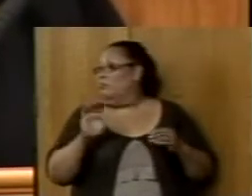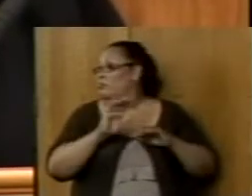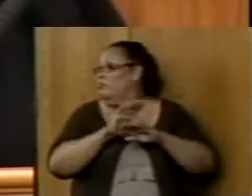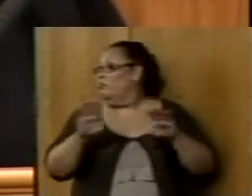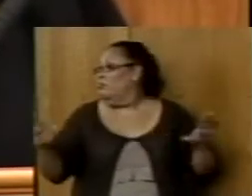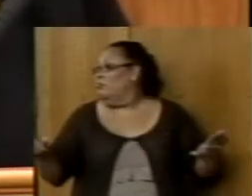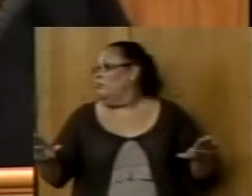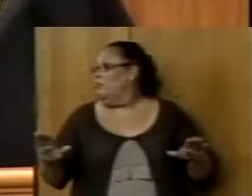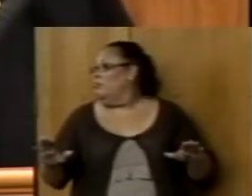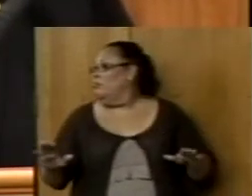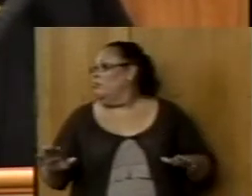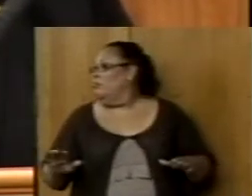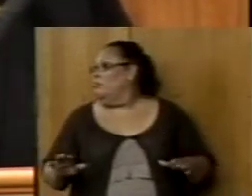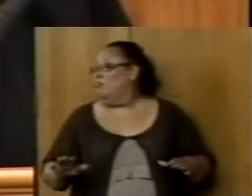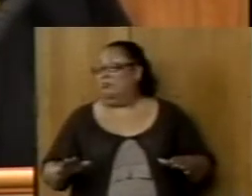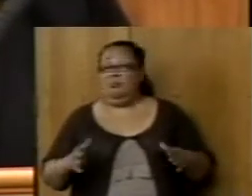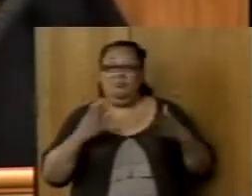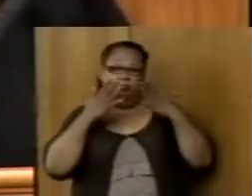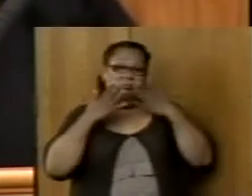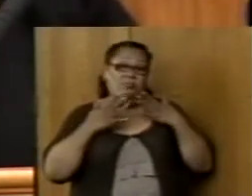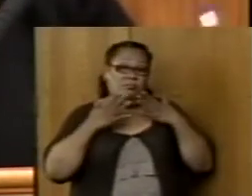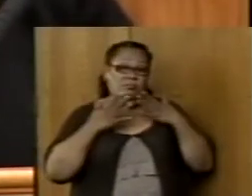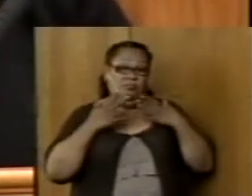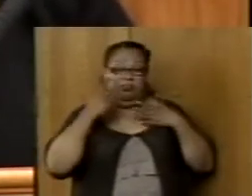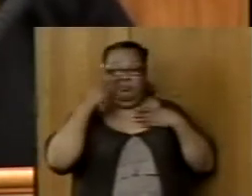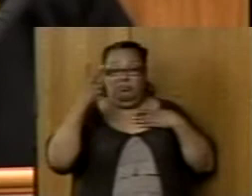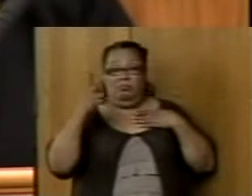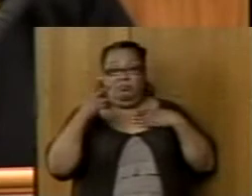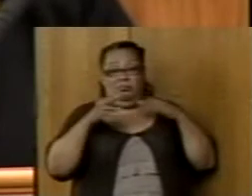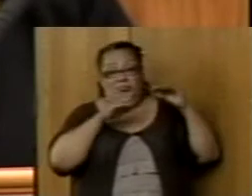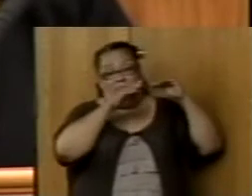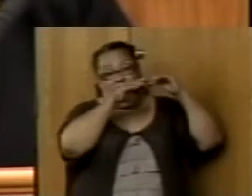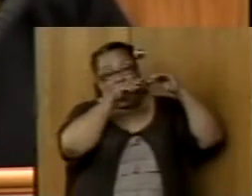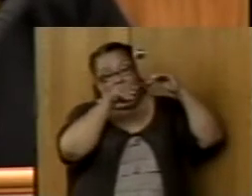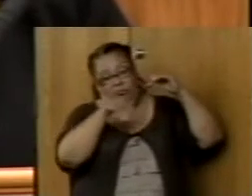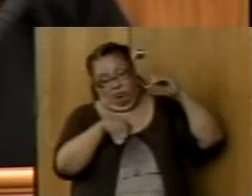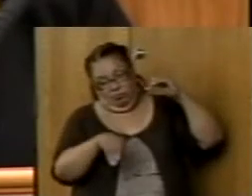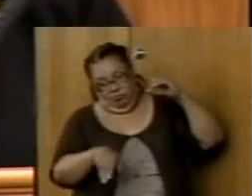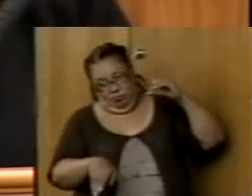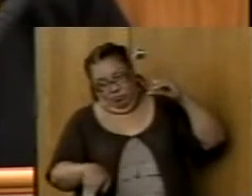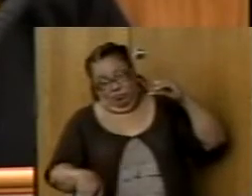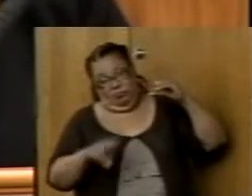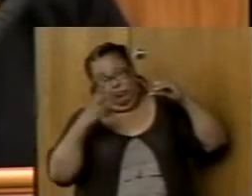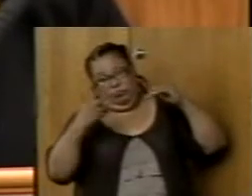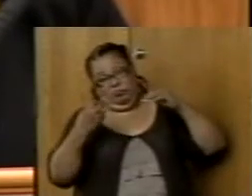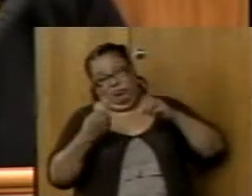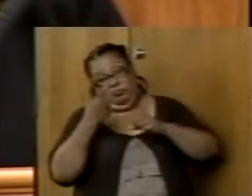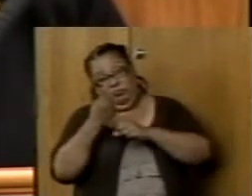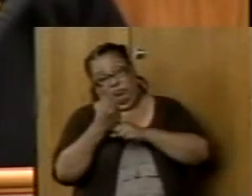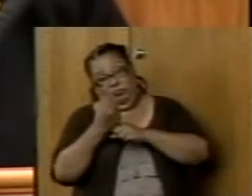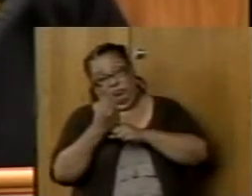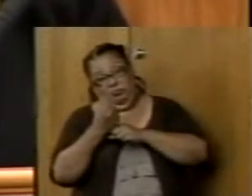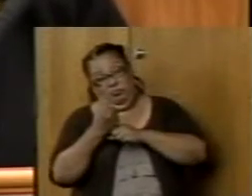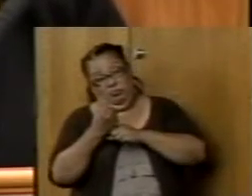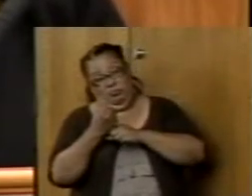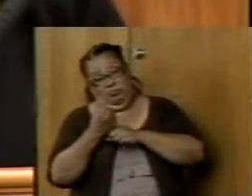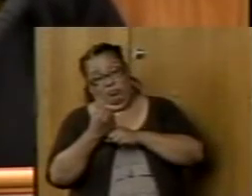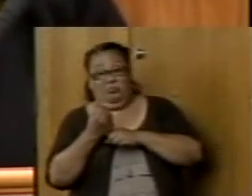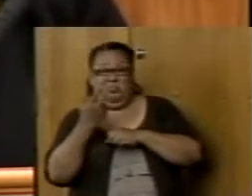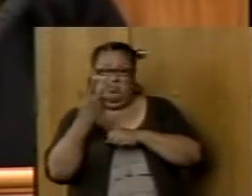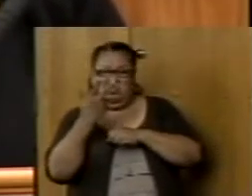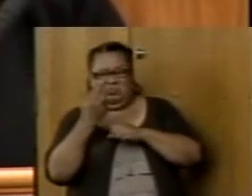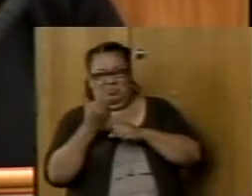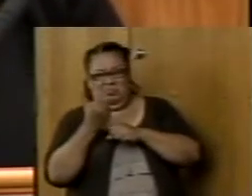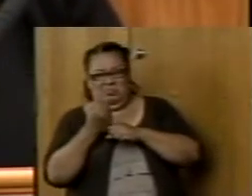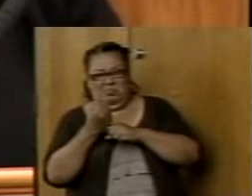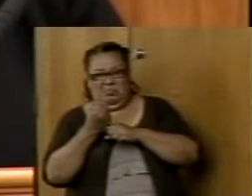page with this. And unfortunately, we have seen a slide really in the last 2-year period, and really I could even say 3-year